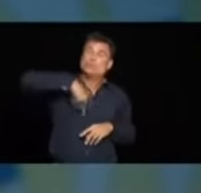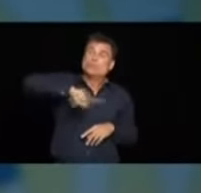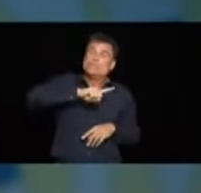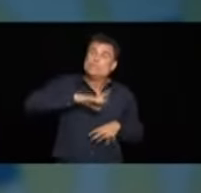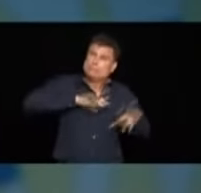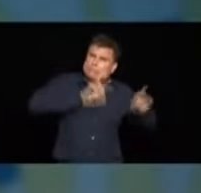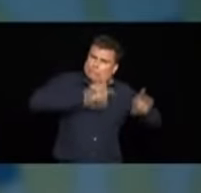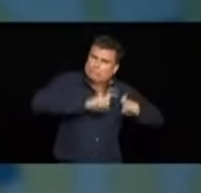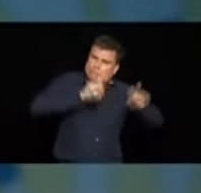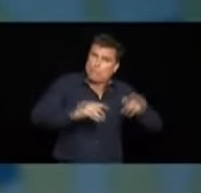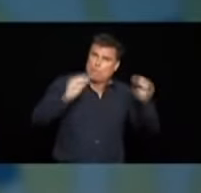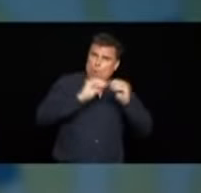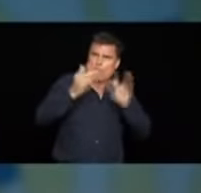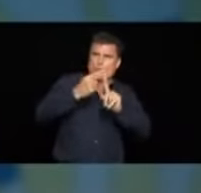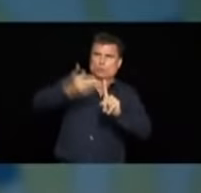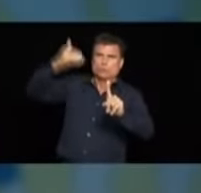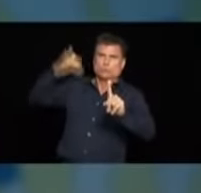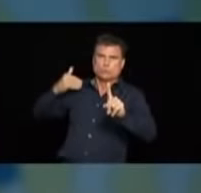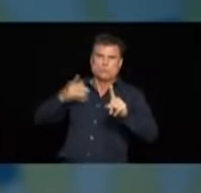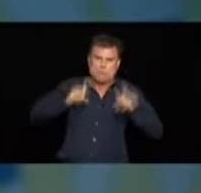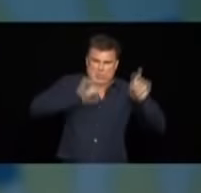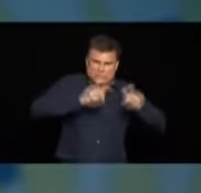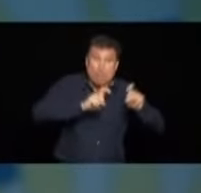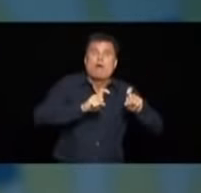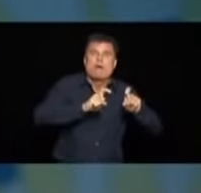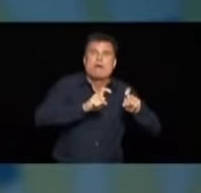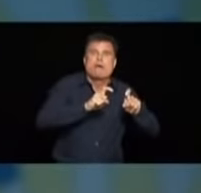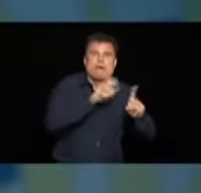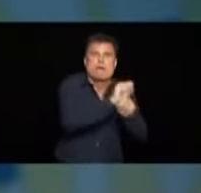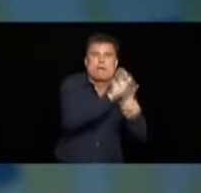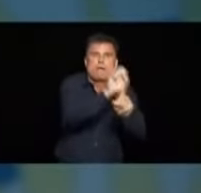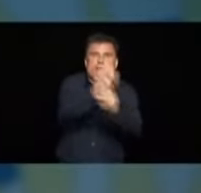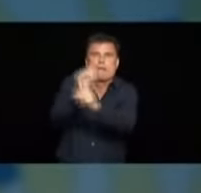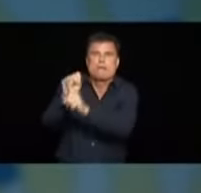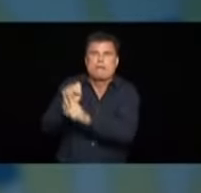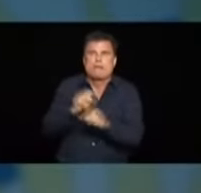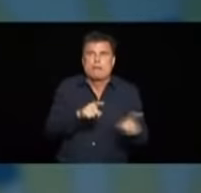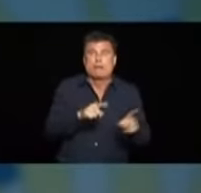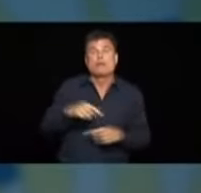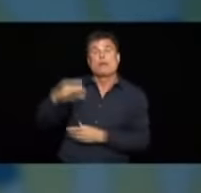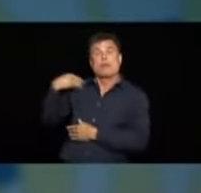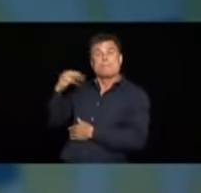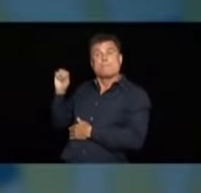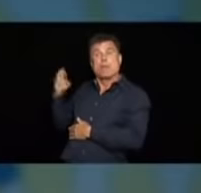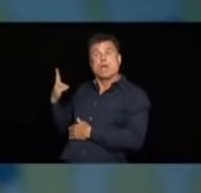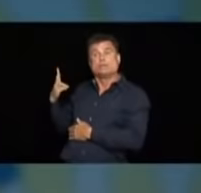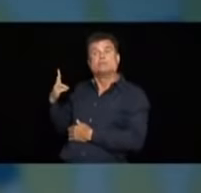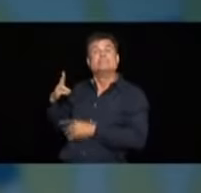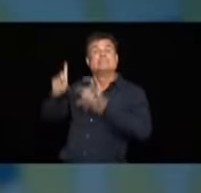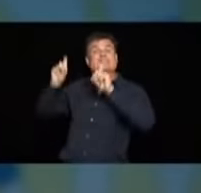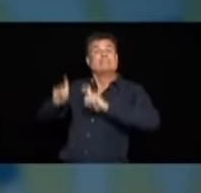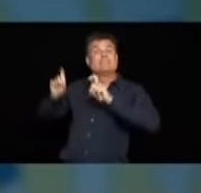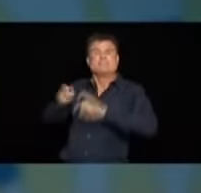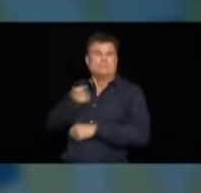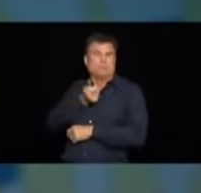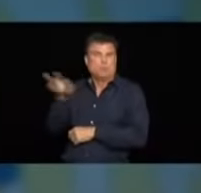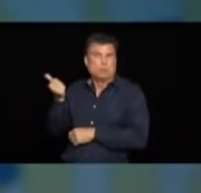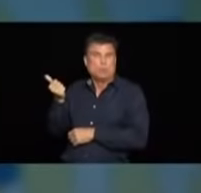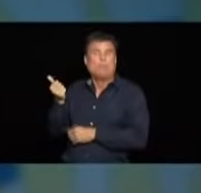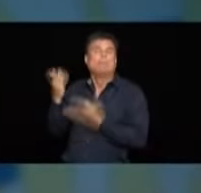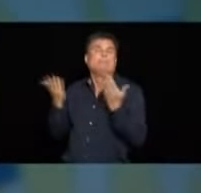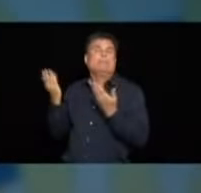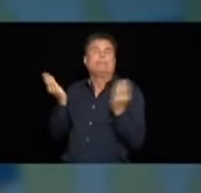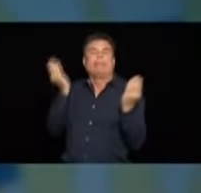finding and testing more people than we were in March who have this illness. So we don't believe that the number of people who are out